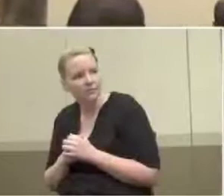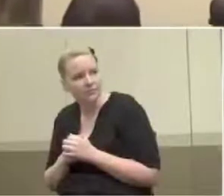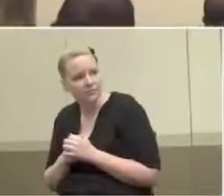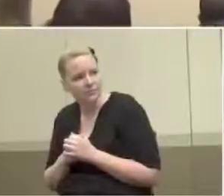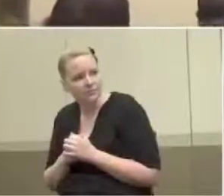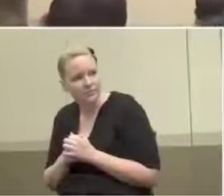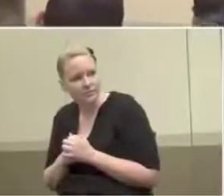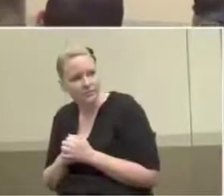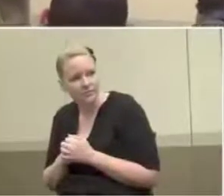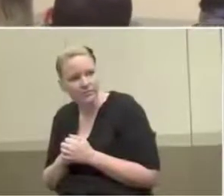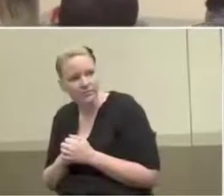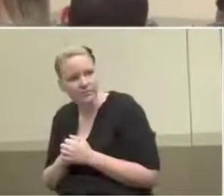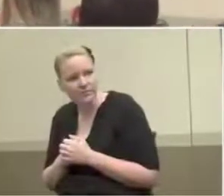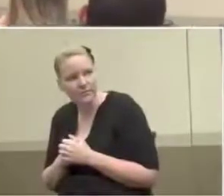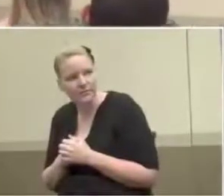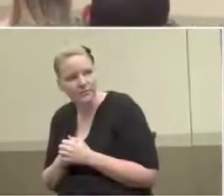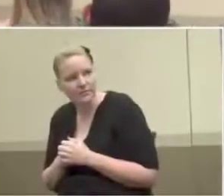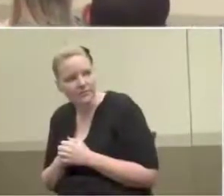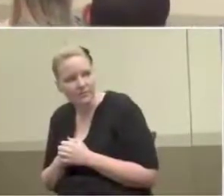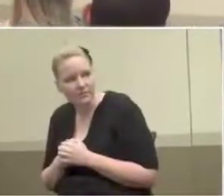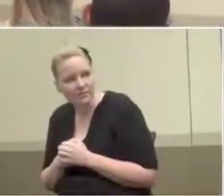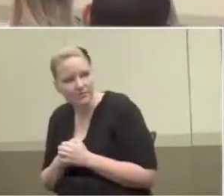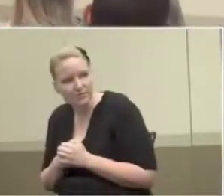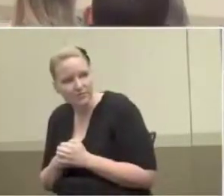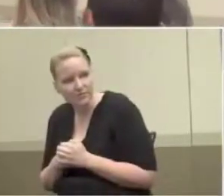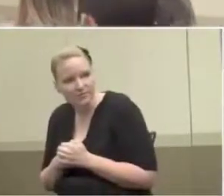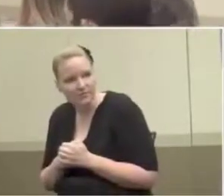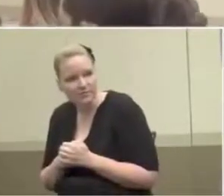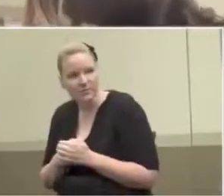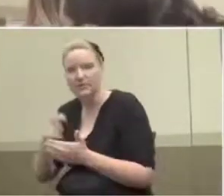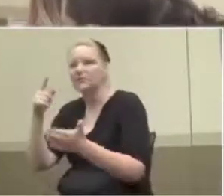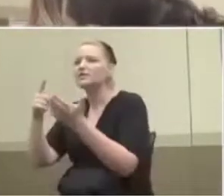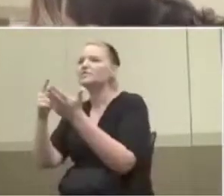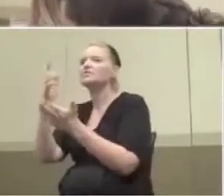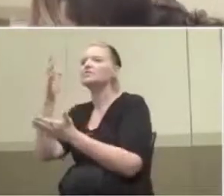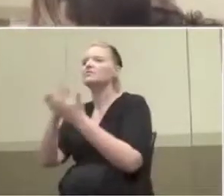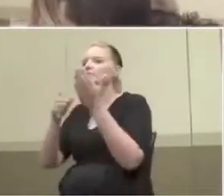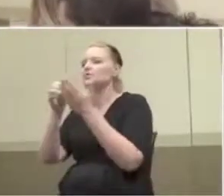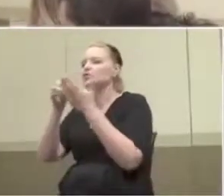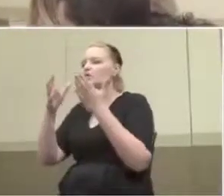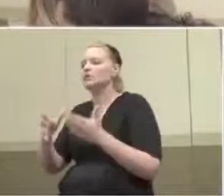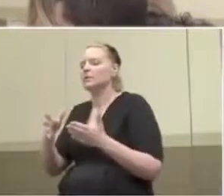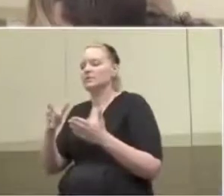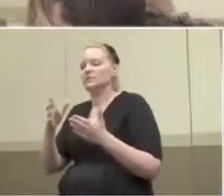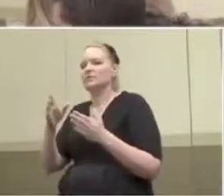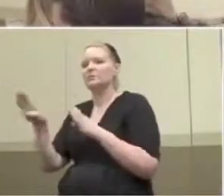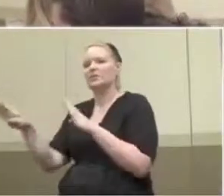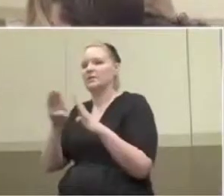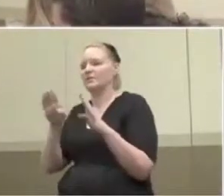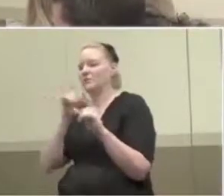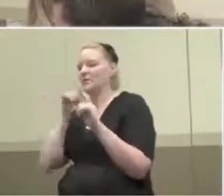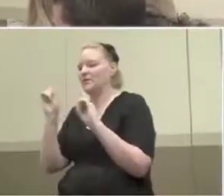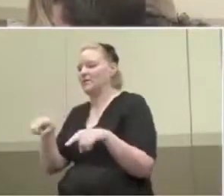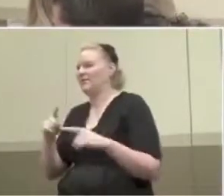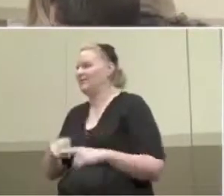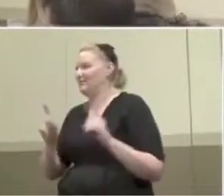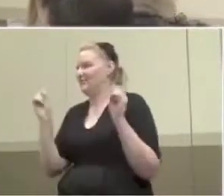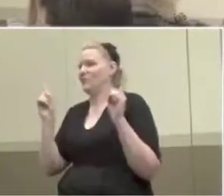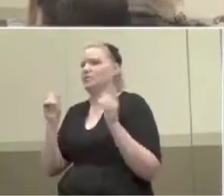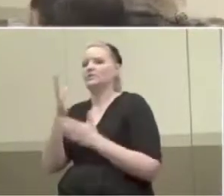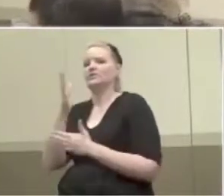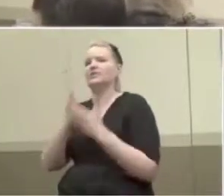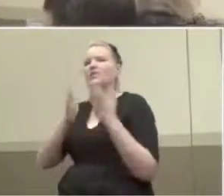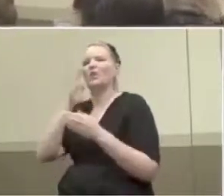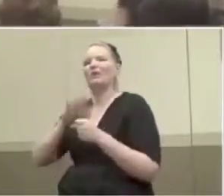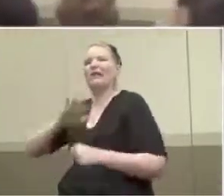turn in statues, and some students who throw themselves on the floor, and how to kind of work our way through all the different